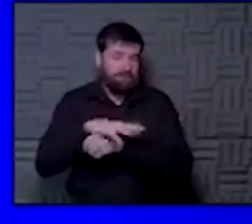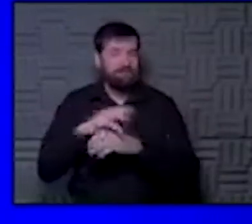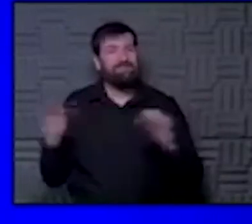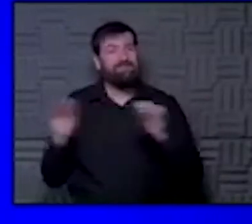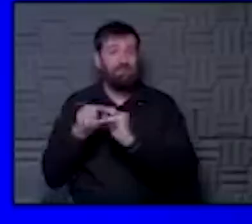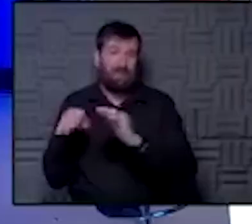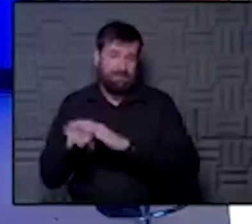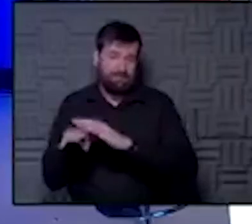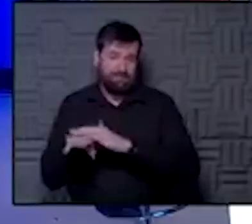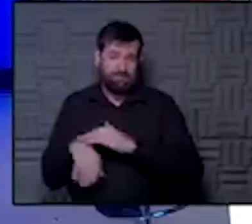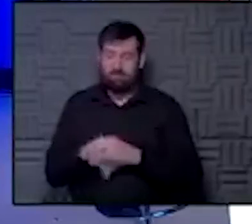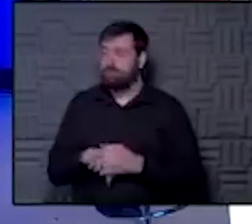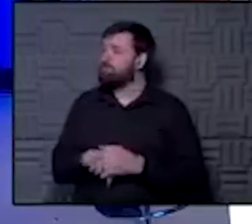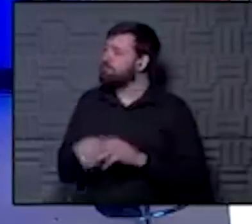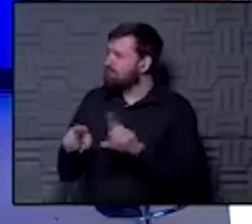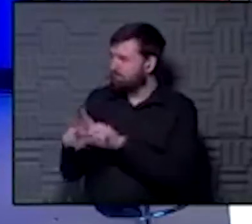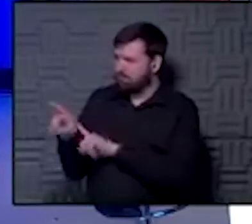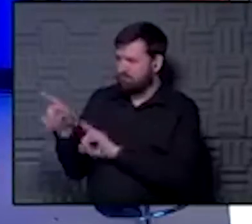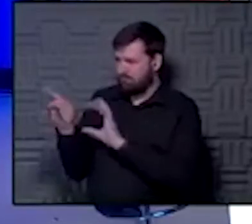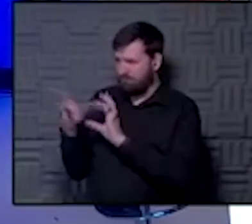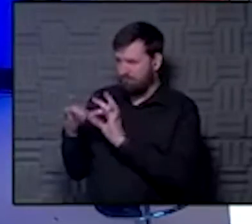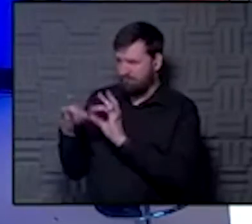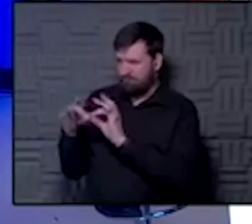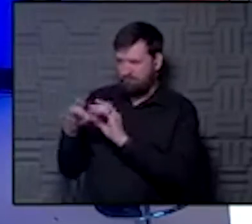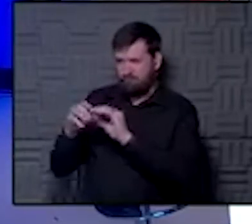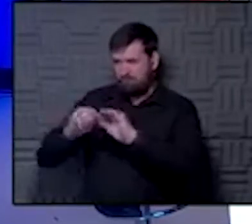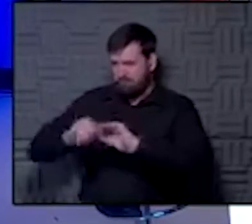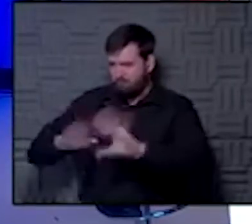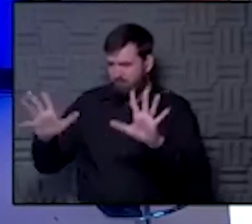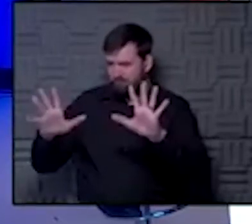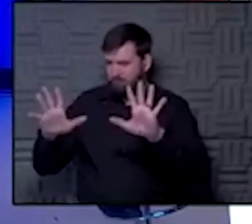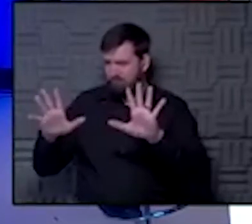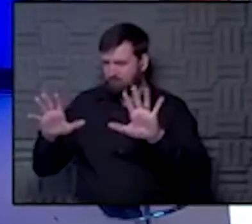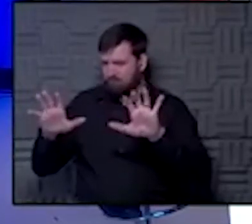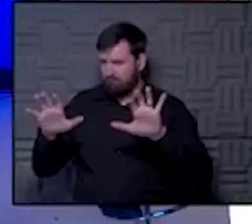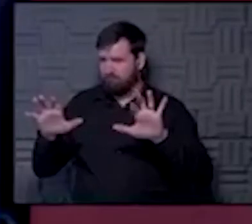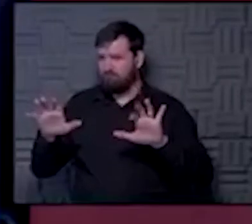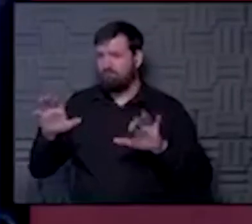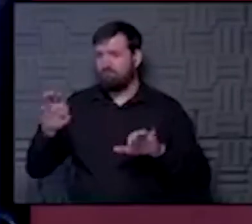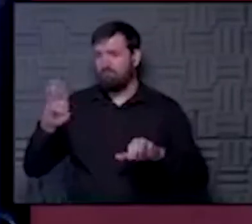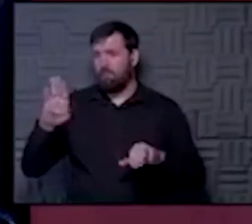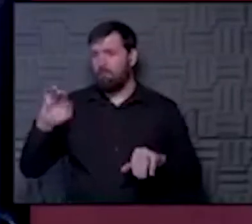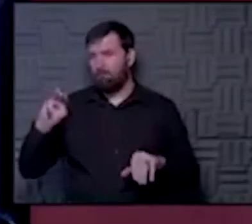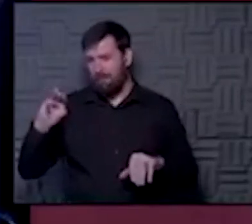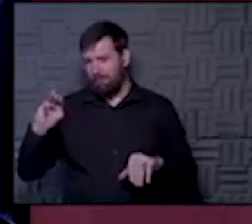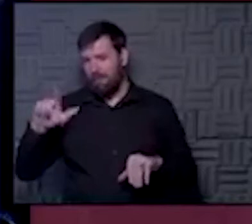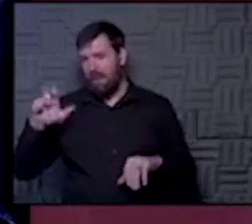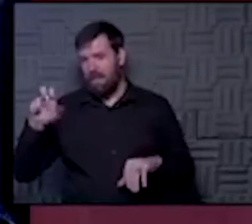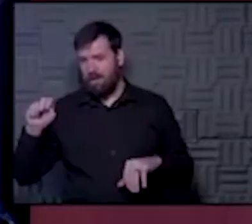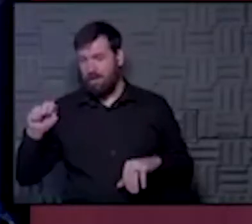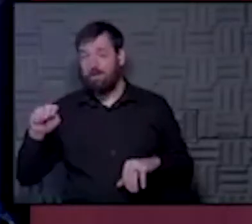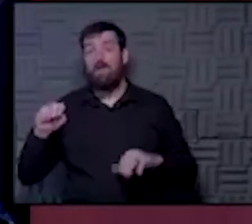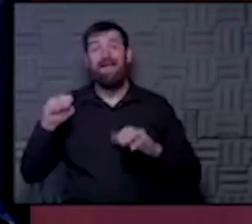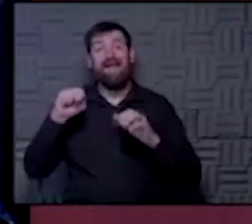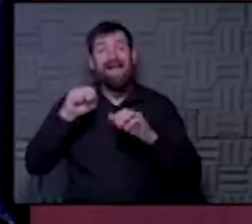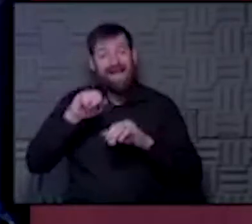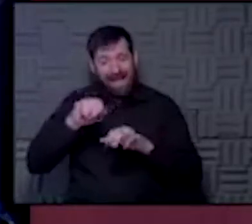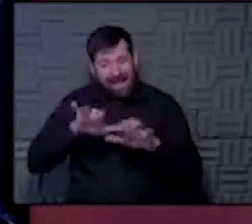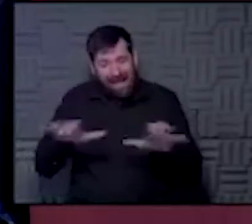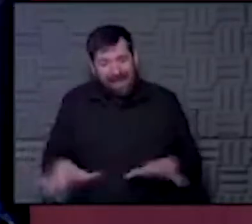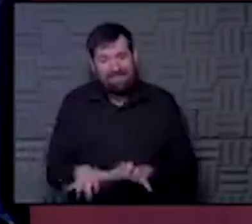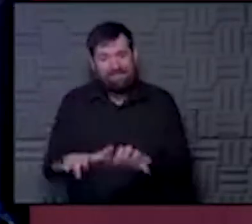we'll get more patients. And also to say, just to draw an important distinction here with bamlanivimab, there is an active study going on